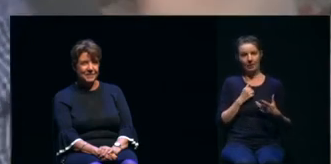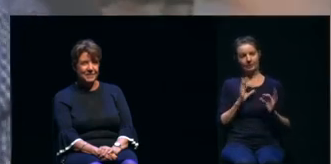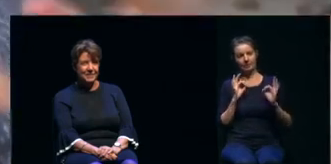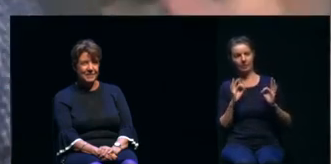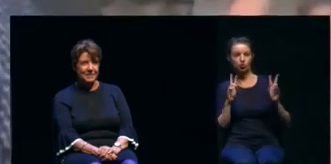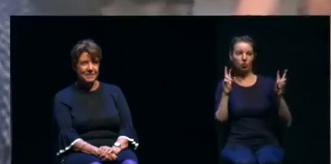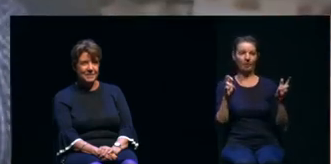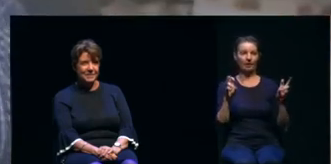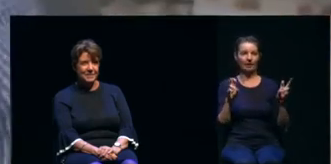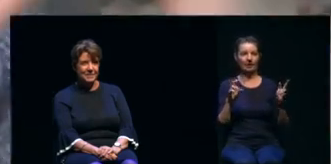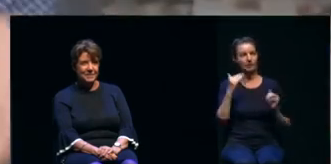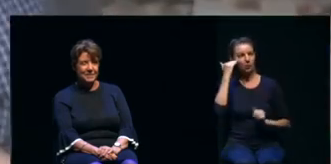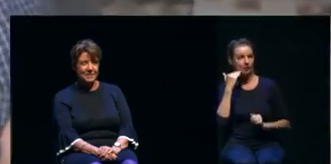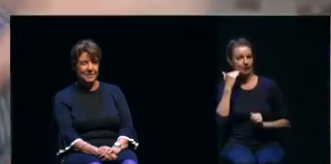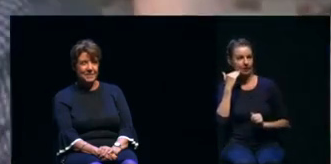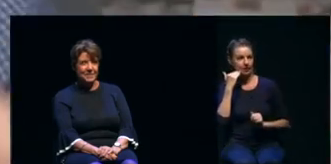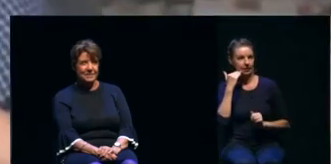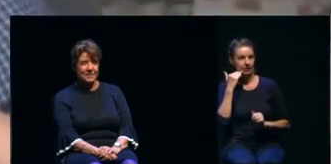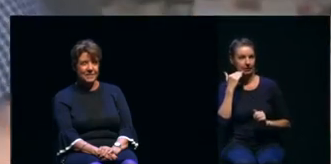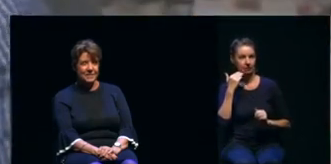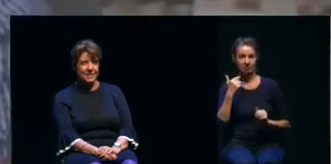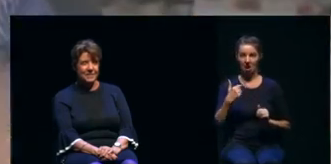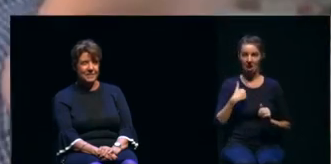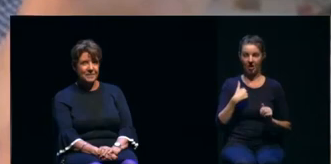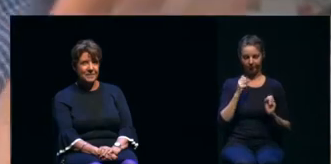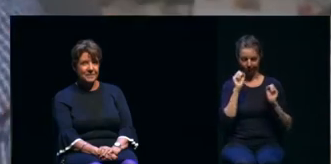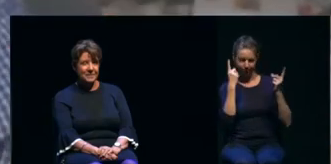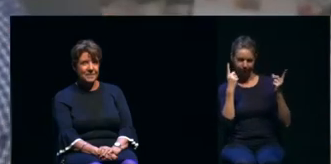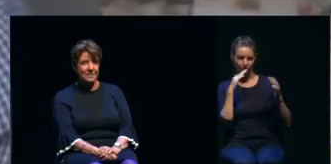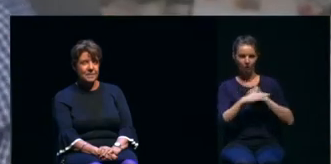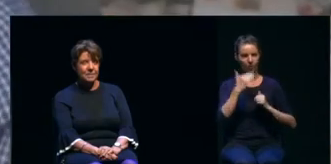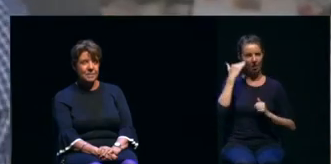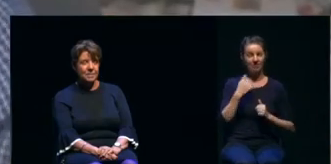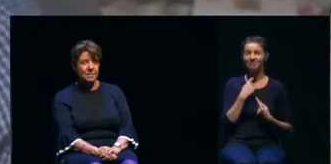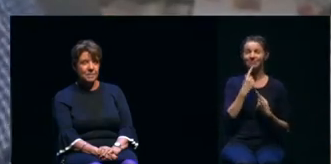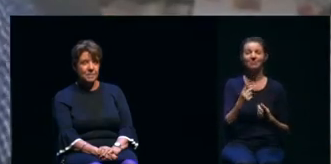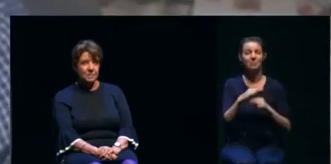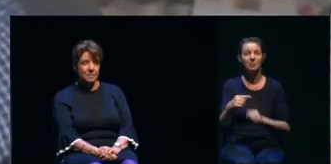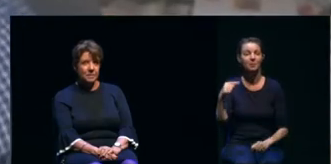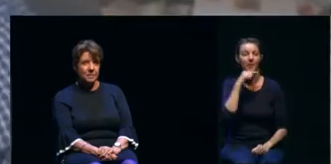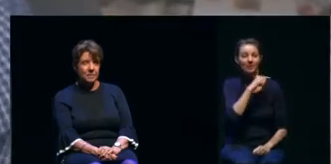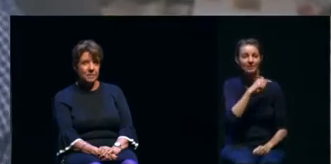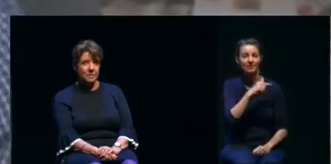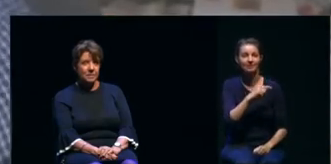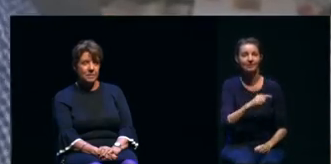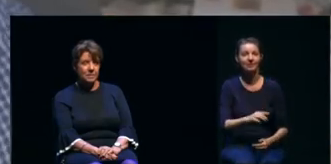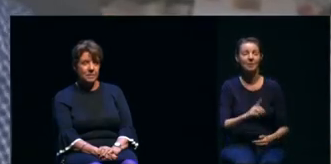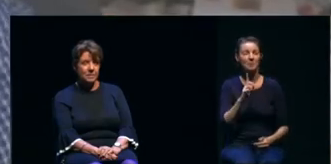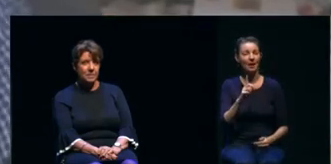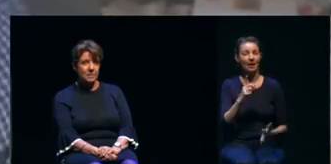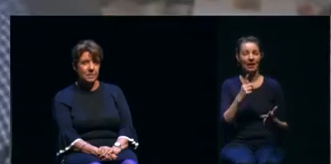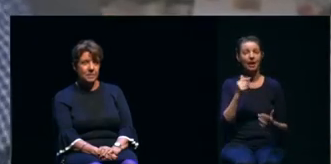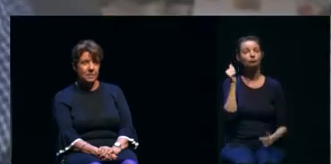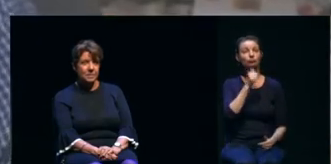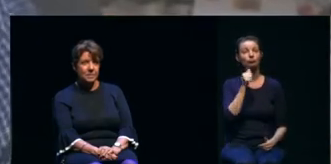up boys or how to solve boys' problems. Like, I have specialised in this gender. I don't care about boys. It would be the ultimate irony of feminism if